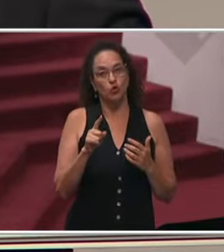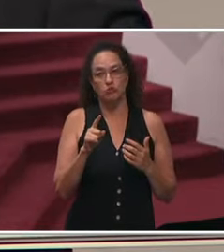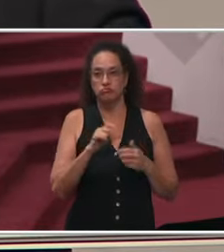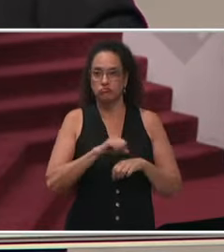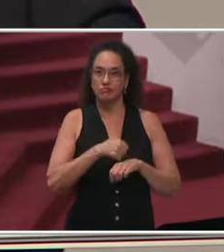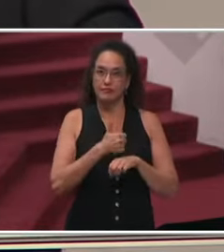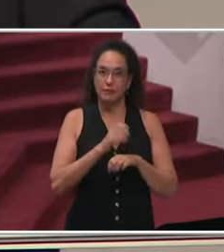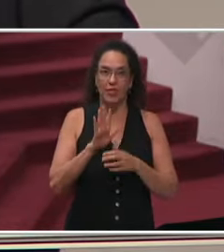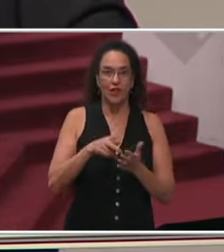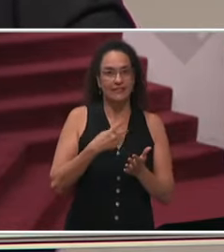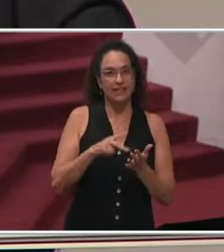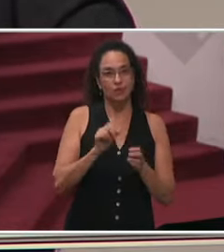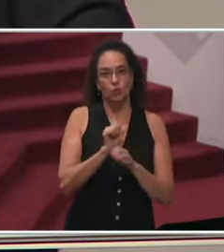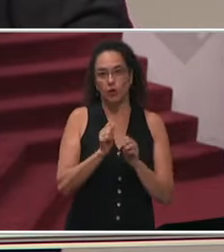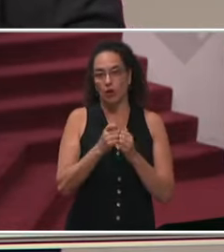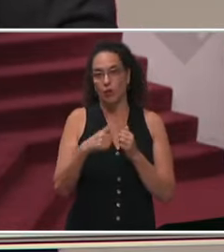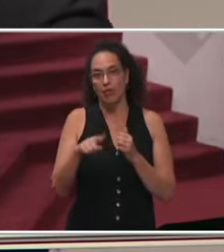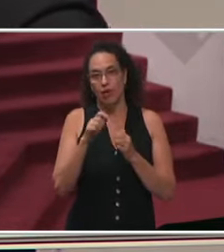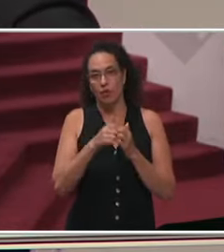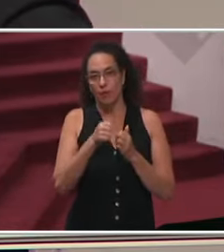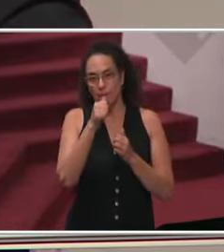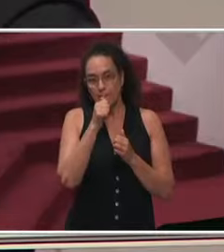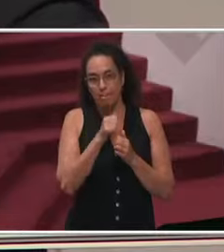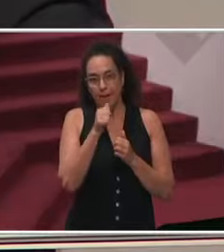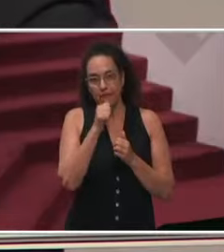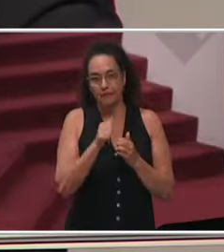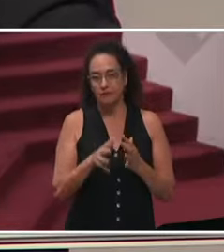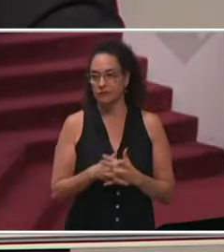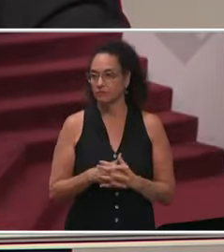with tremendous patience on the job.